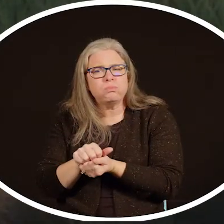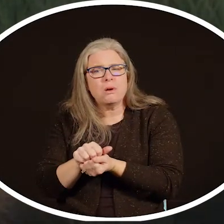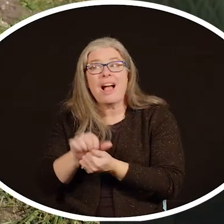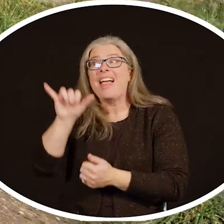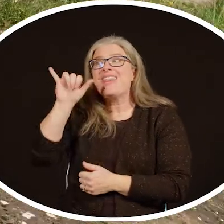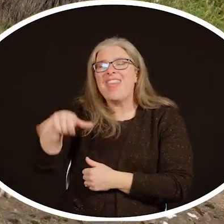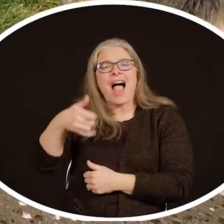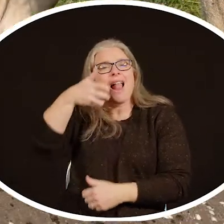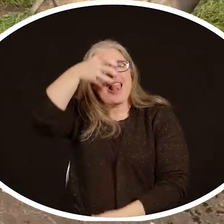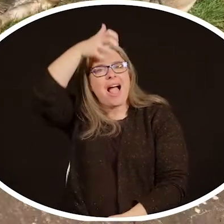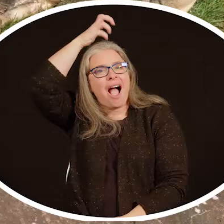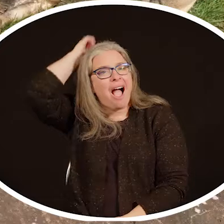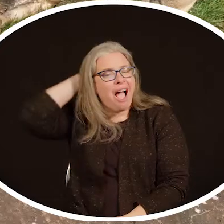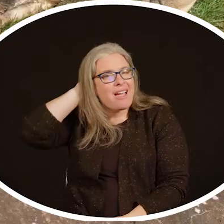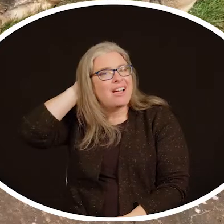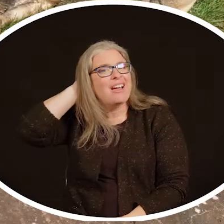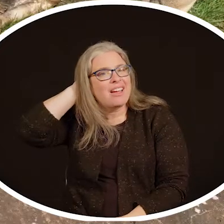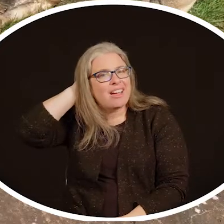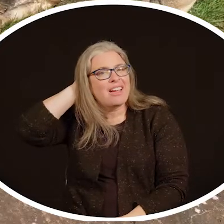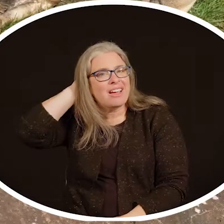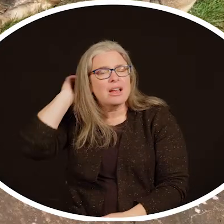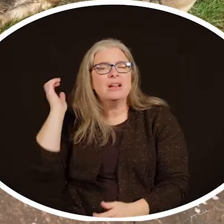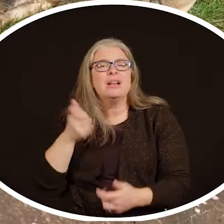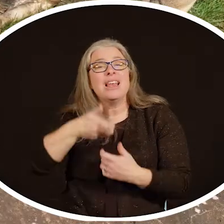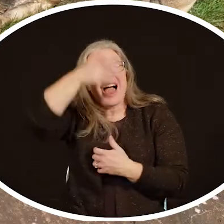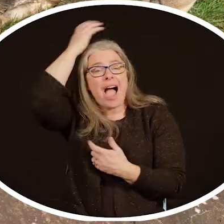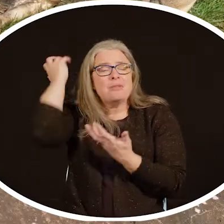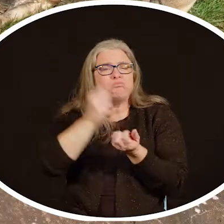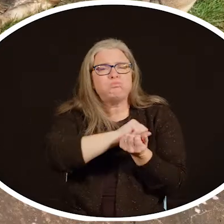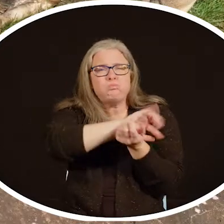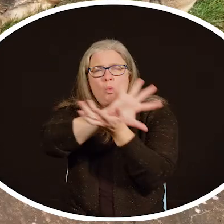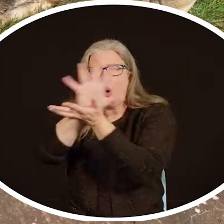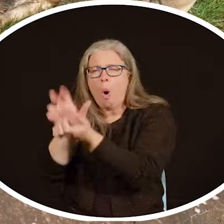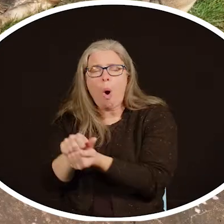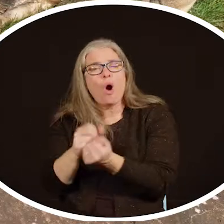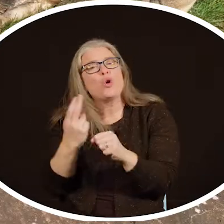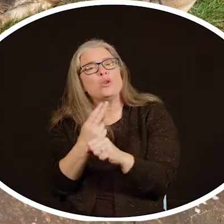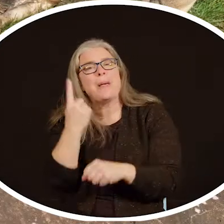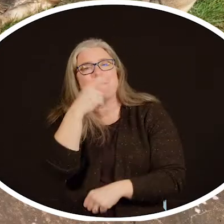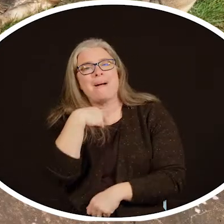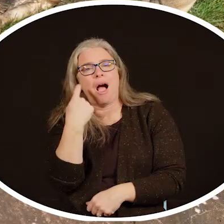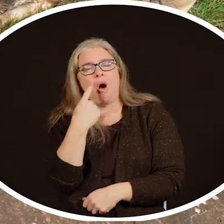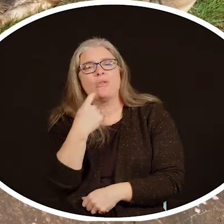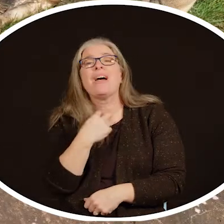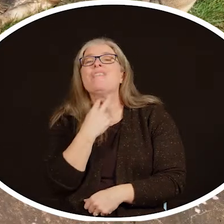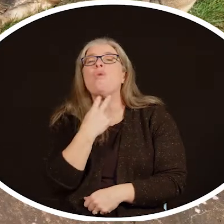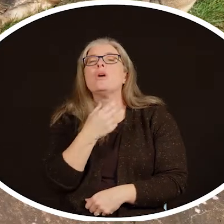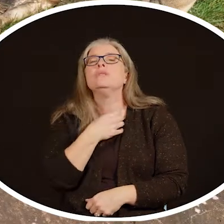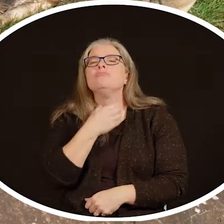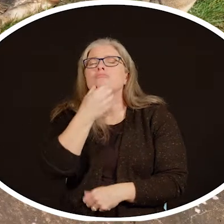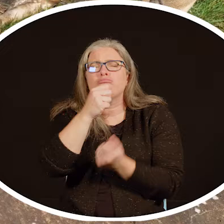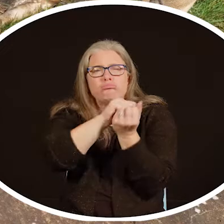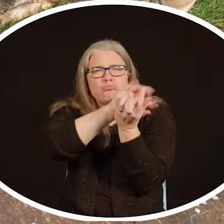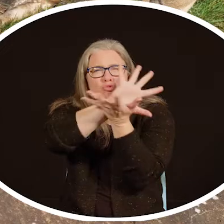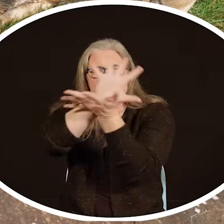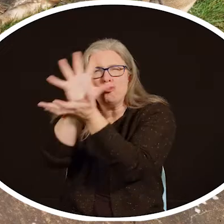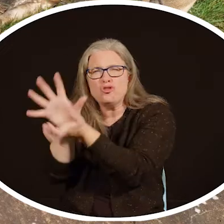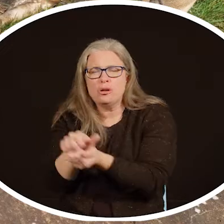sound? That's a lion. Lions roar using their mouth and their vocal